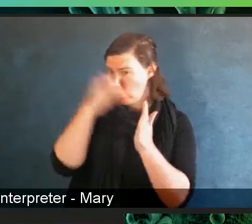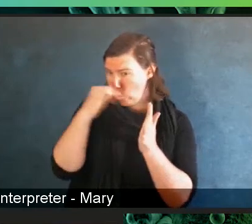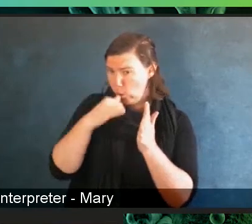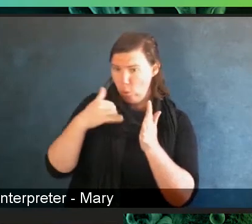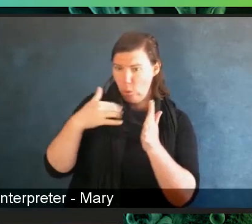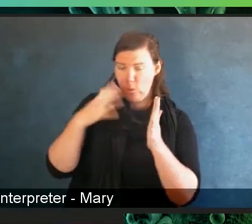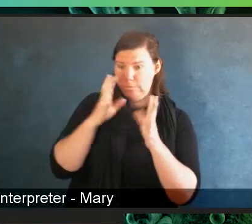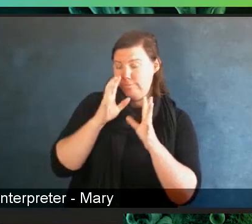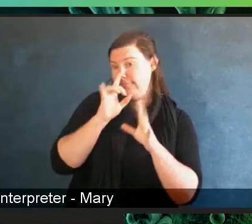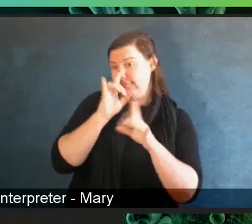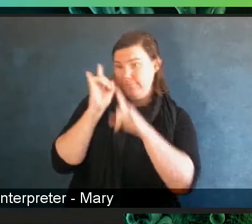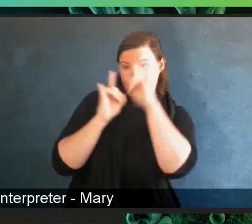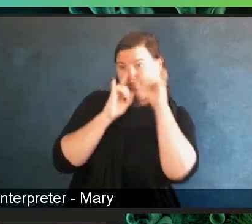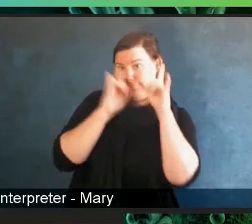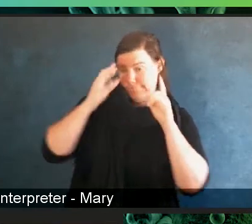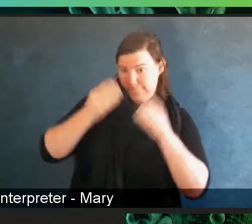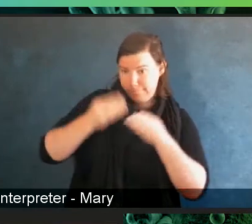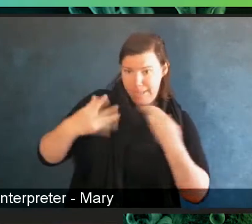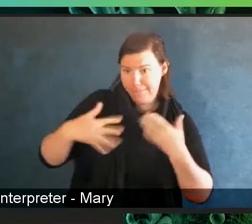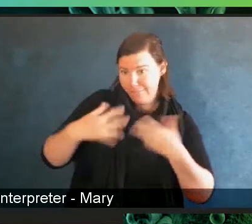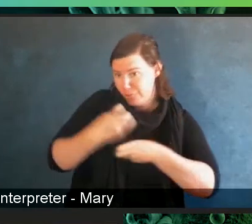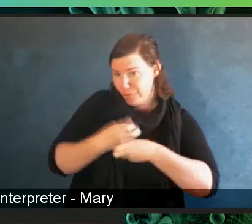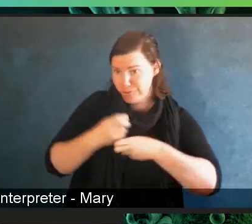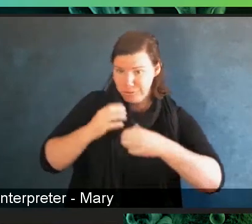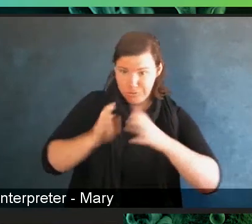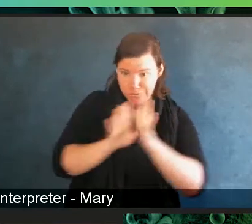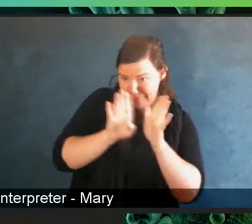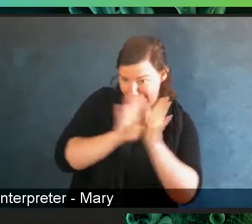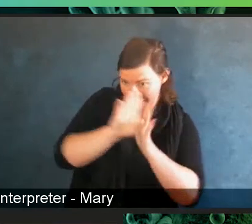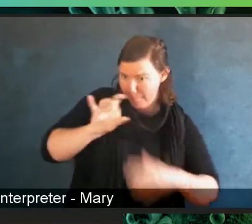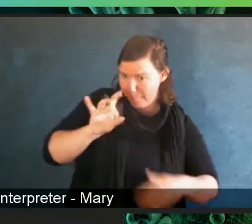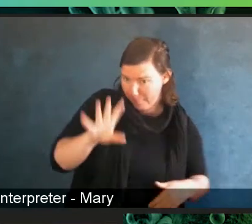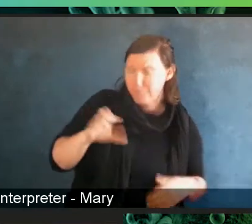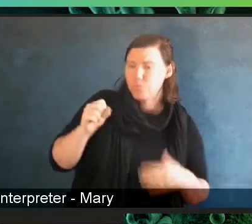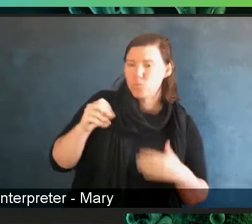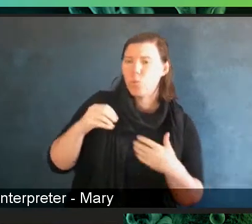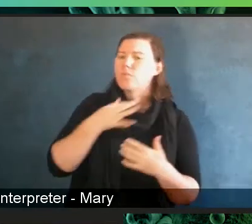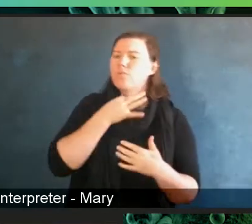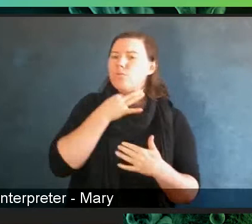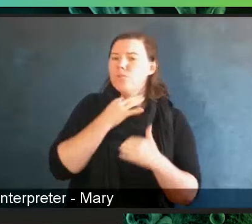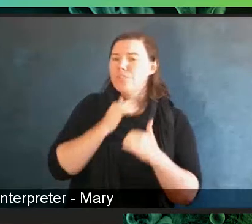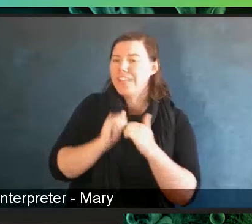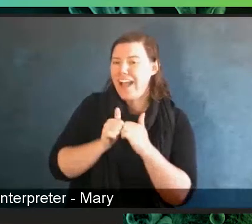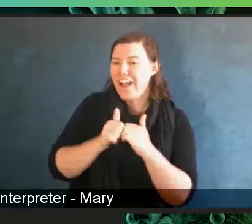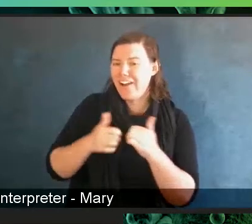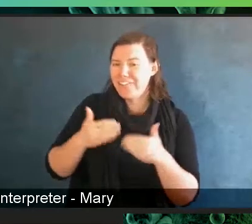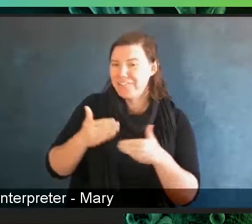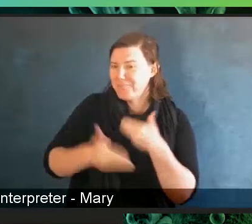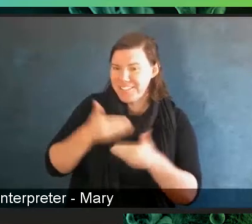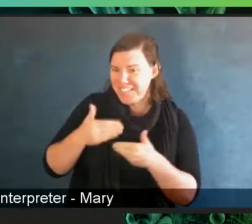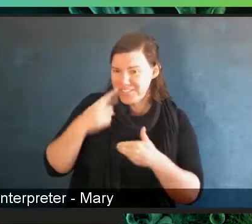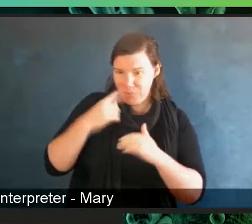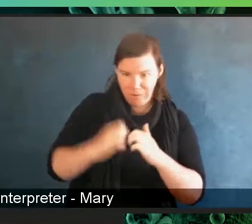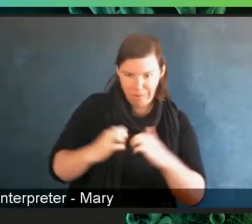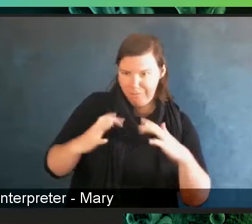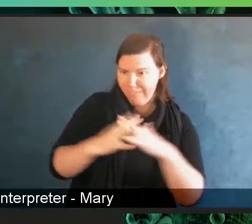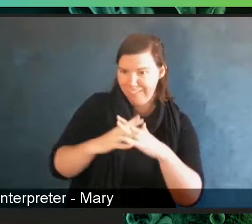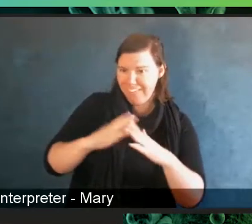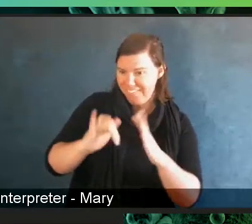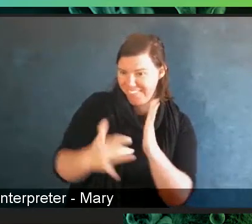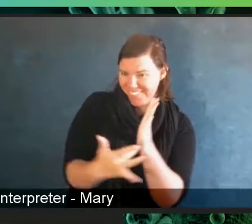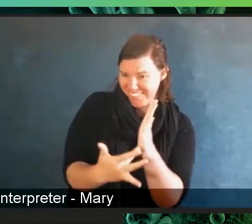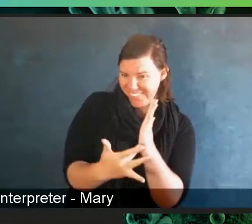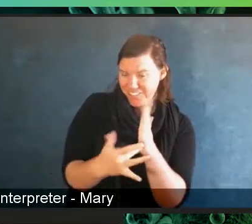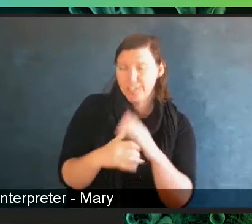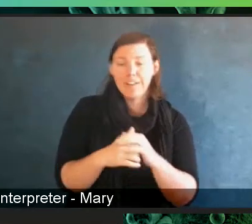exciting. Yeah, it was really exciting. There was a lot of excitement here at the Hutch to get this up and running. But really,